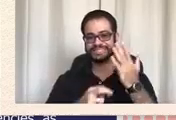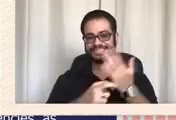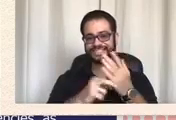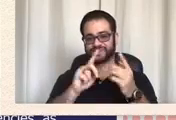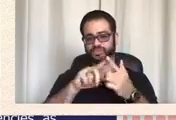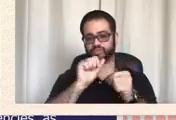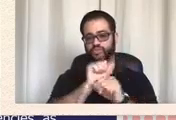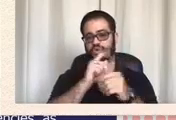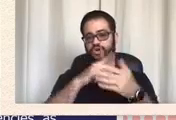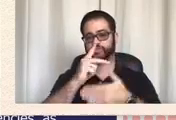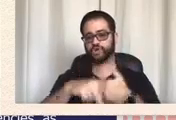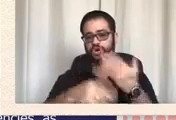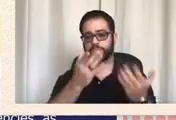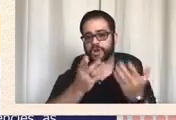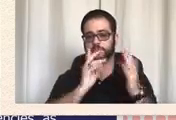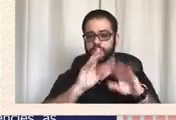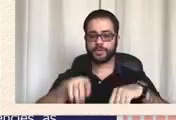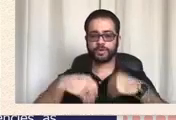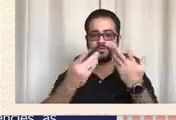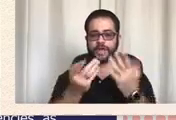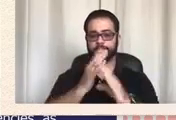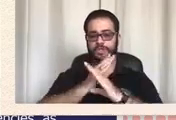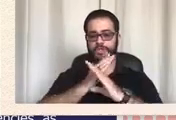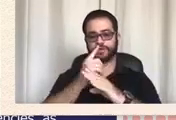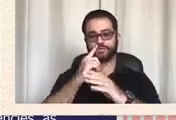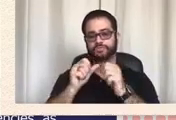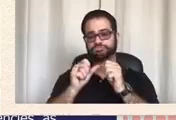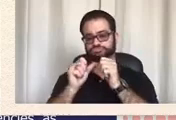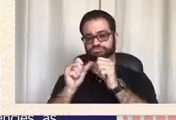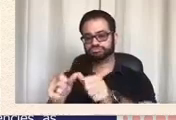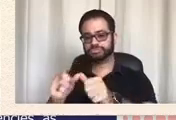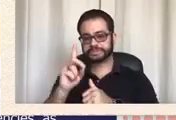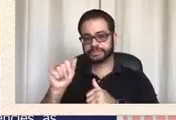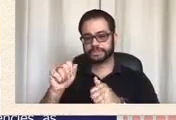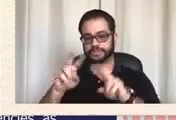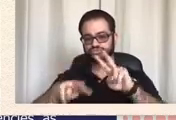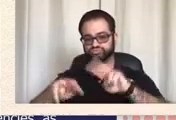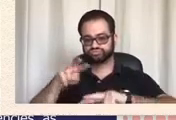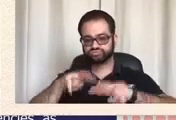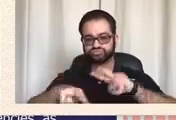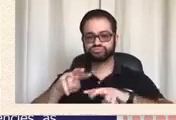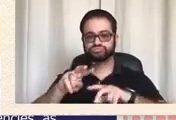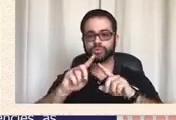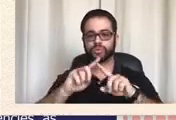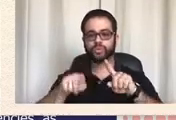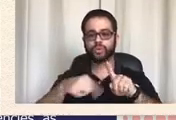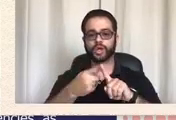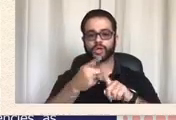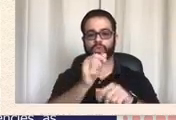protections from a continuing disability review while you're working and going to school.